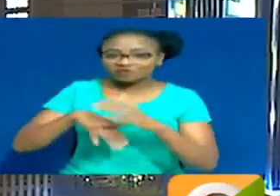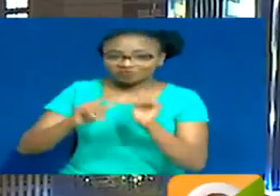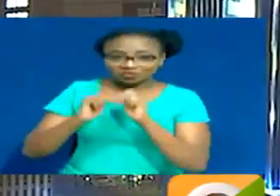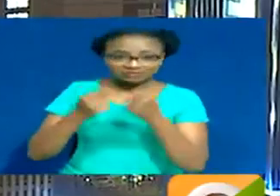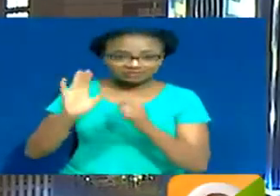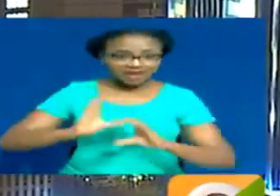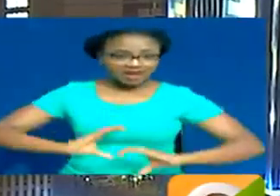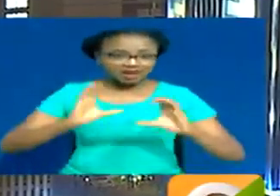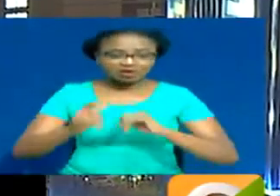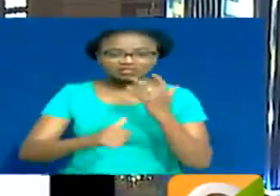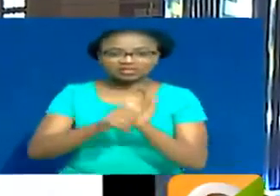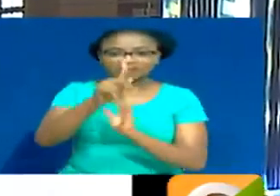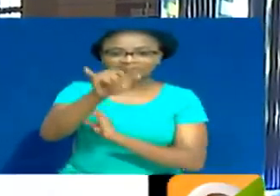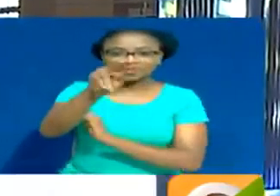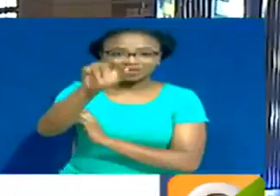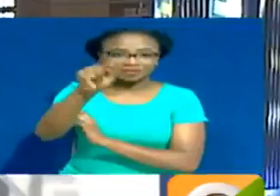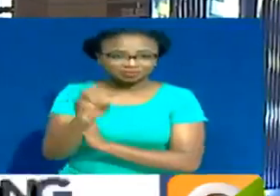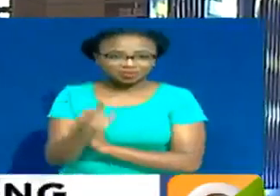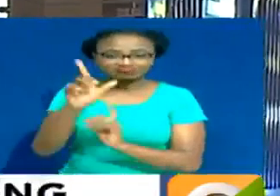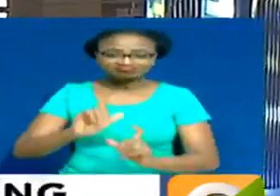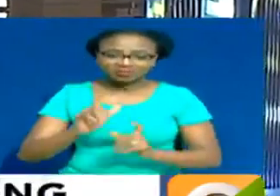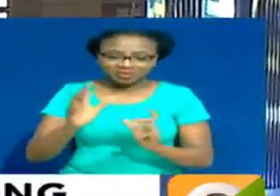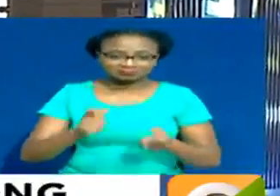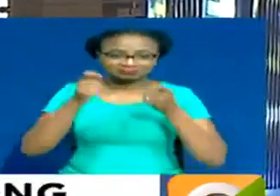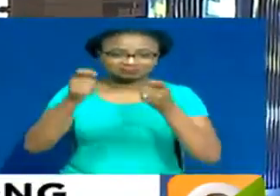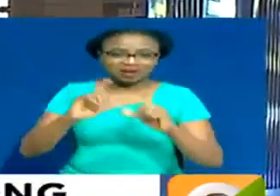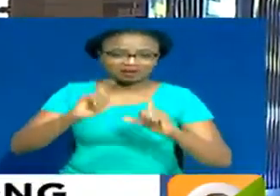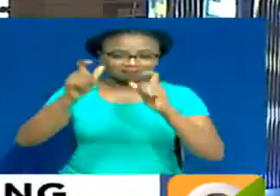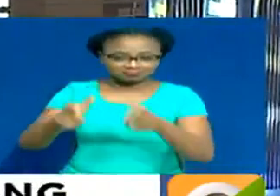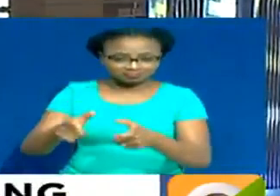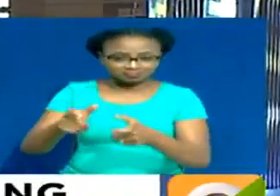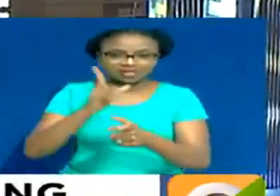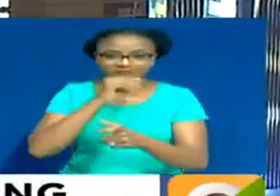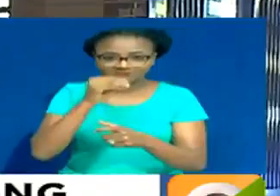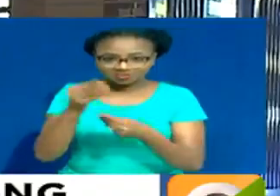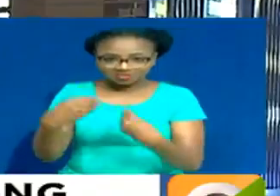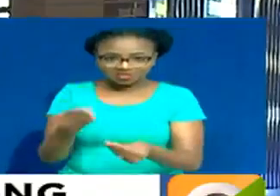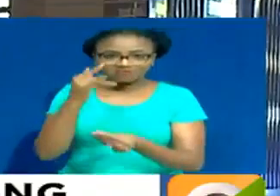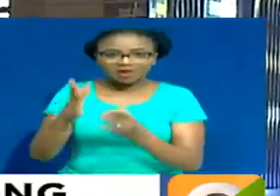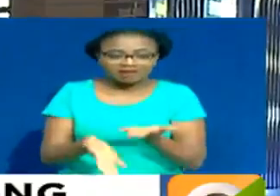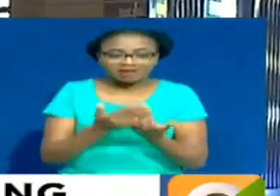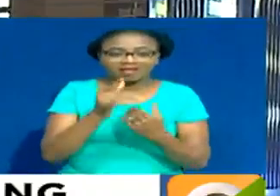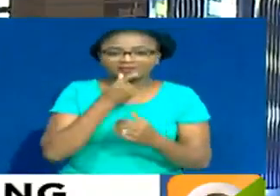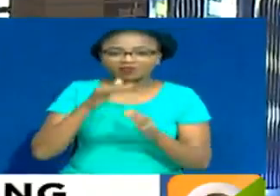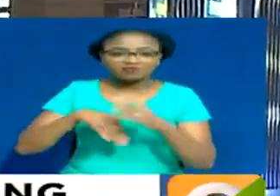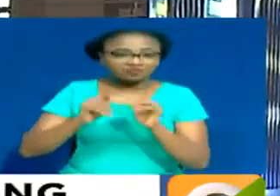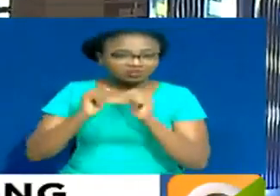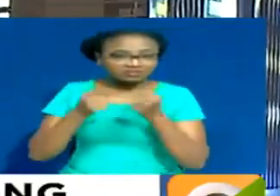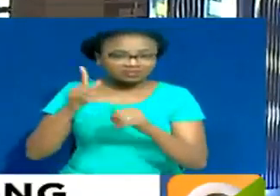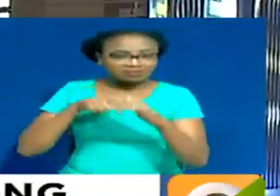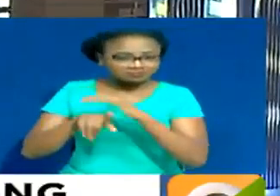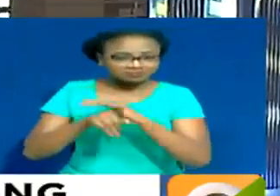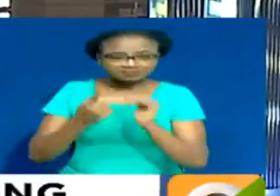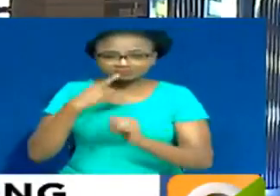Or Mahia's head coach, Carlos Vaz Pinto, has been crowned the coach of the month of May after leading Kogalo to a 100%